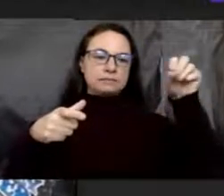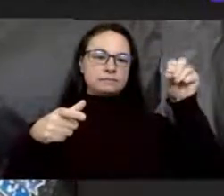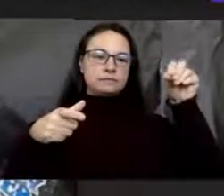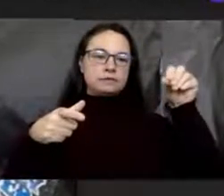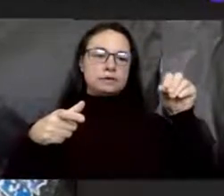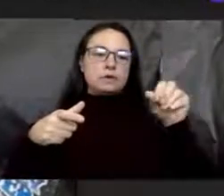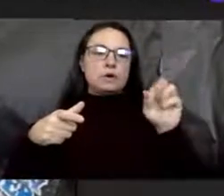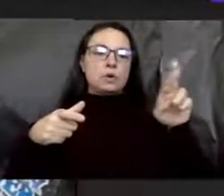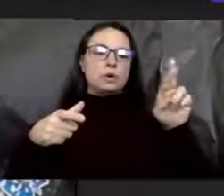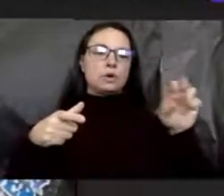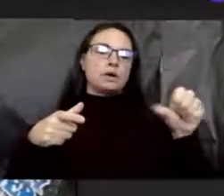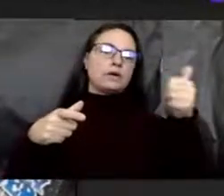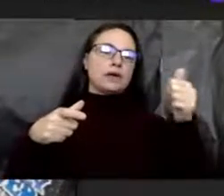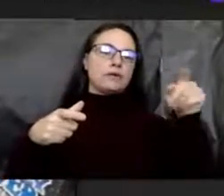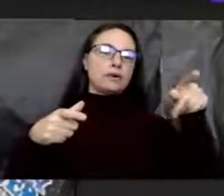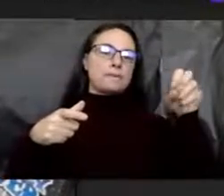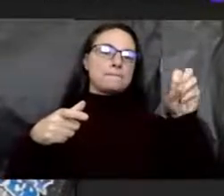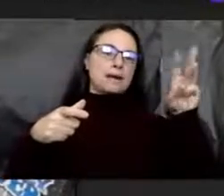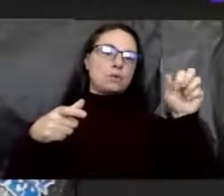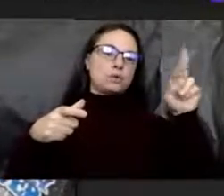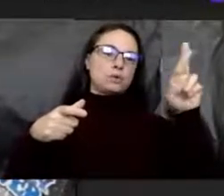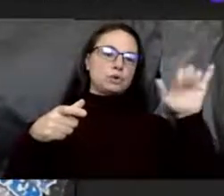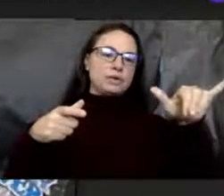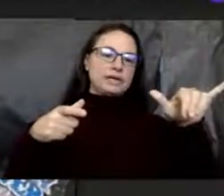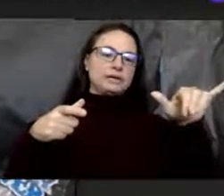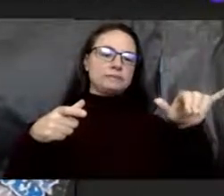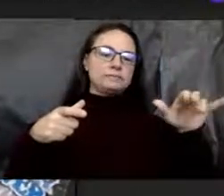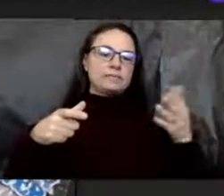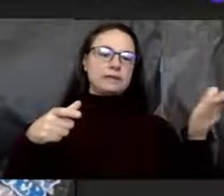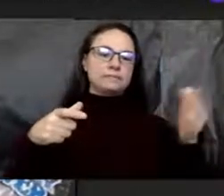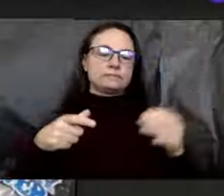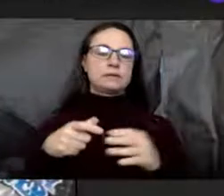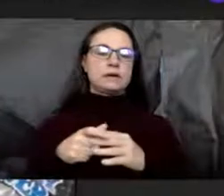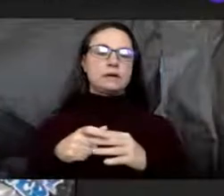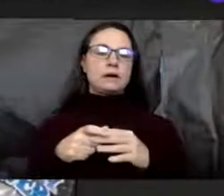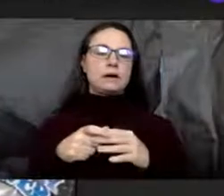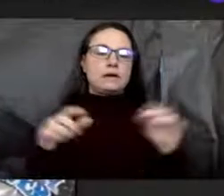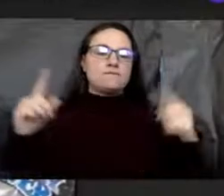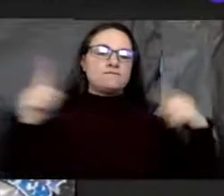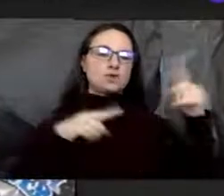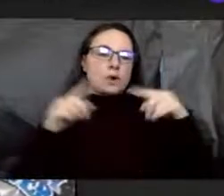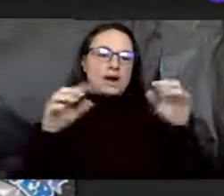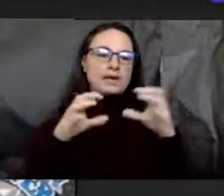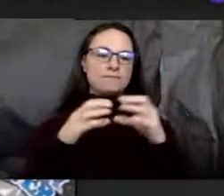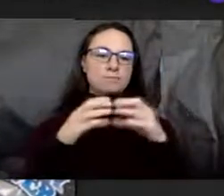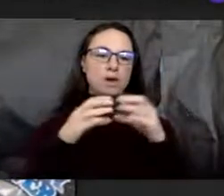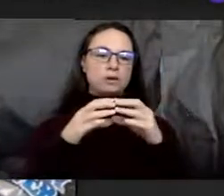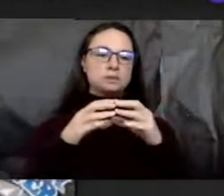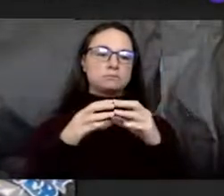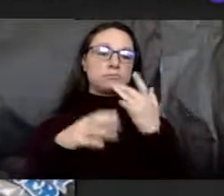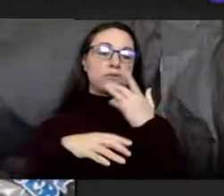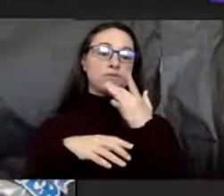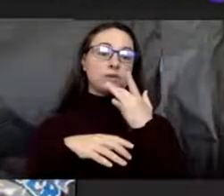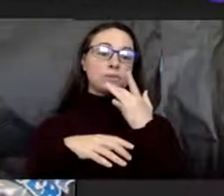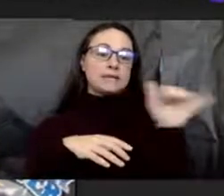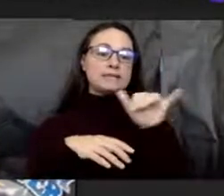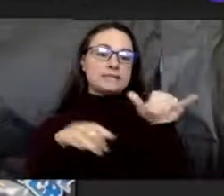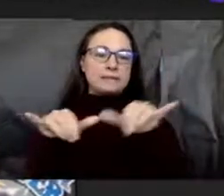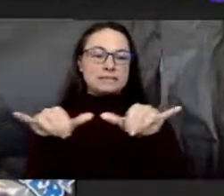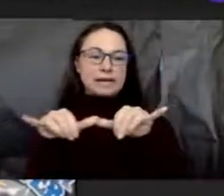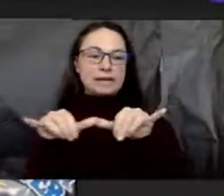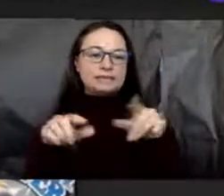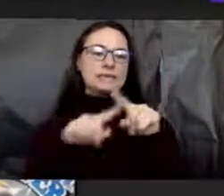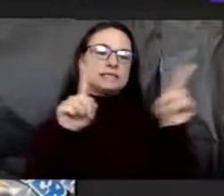another powdery substance, and a variety of small balls, preferably about the same size but different